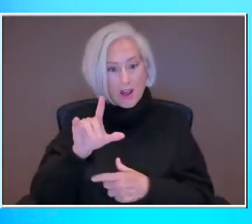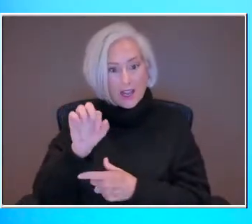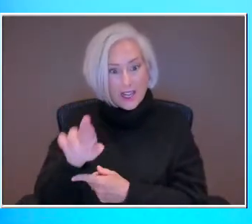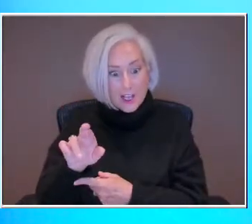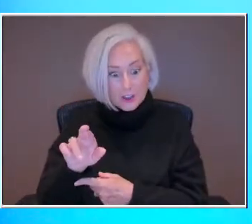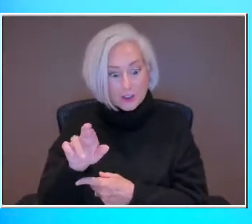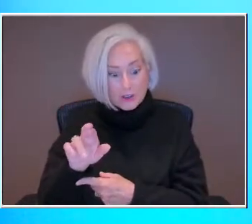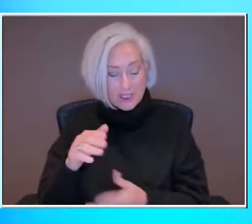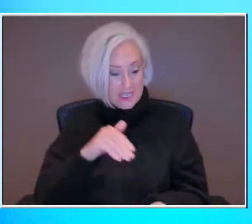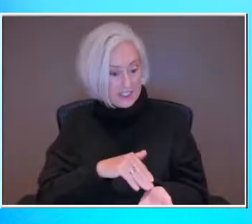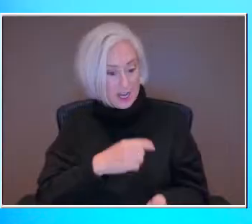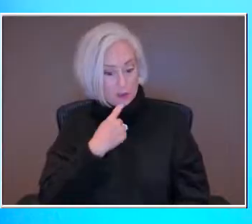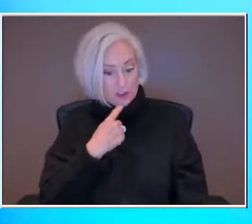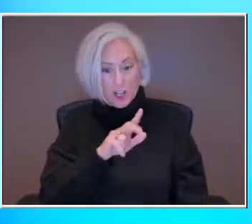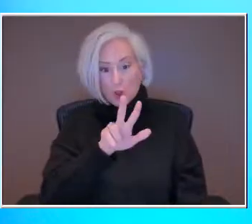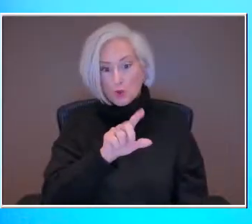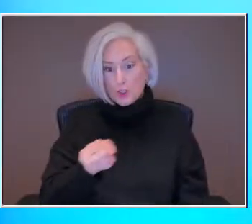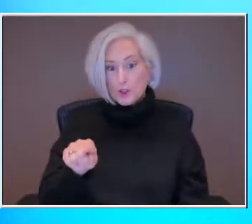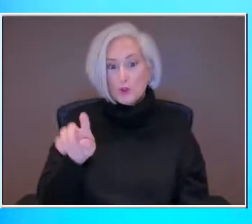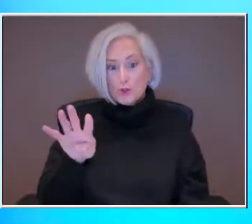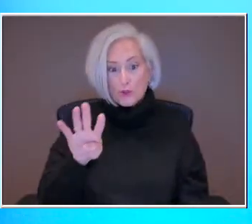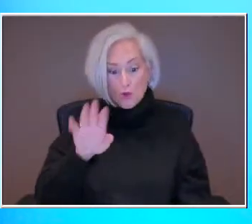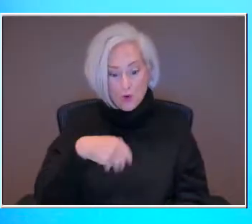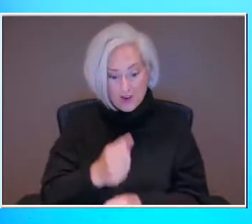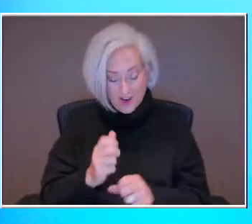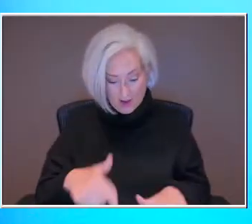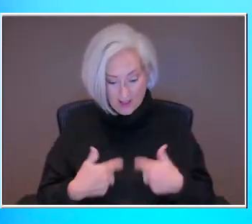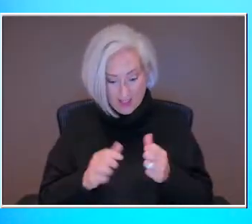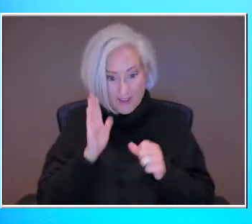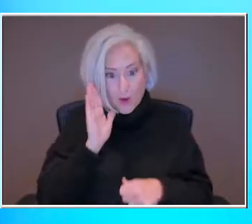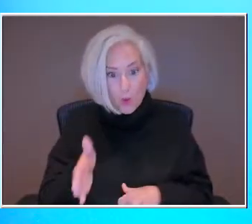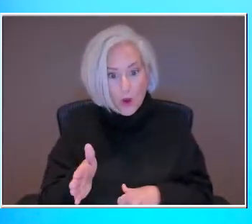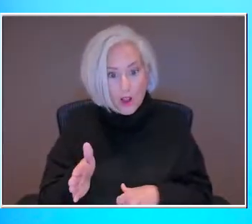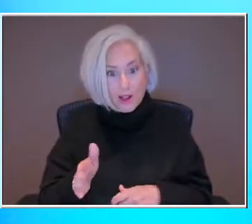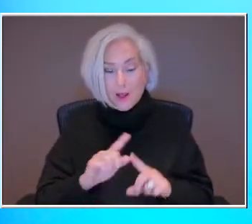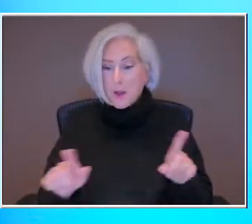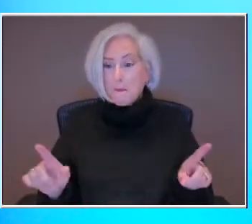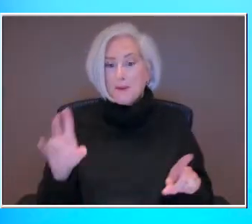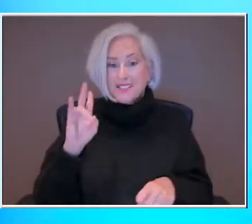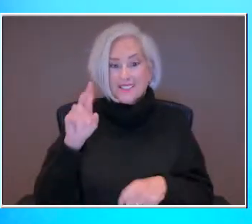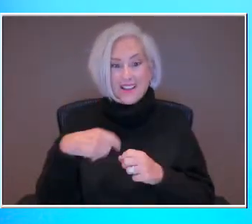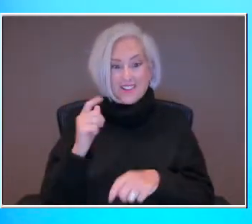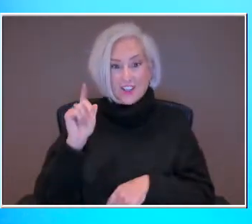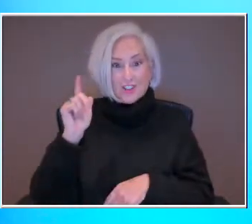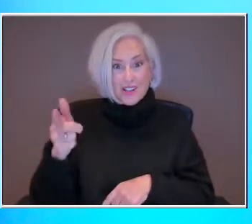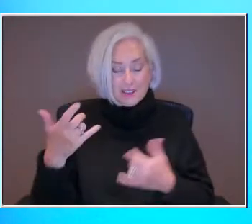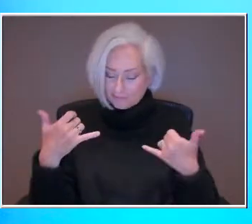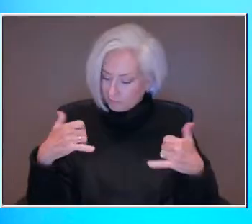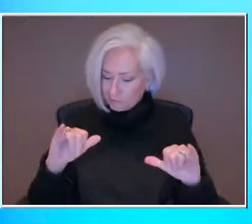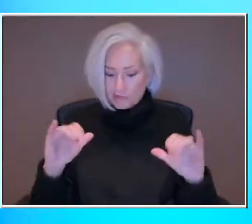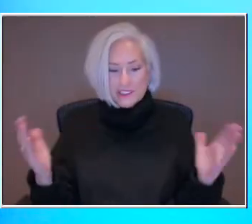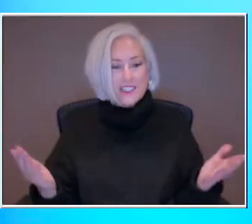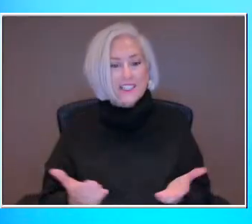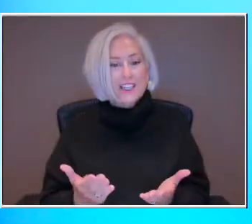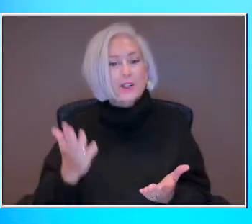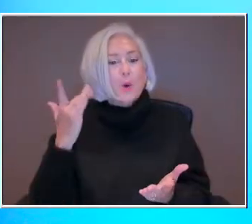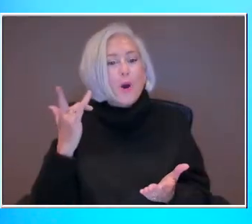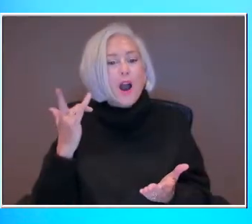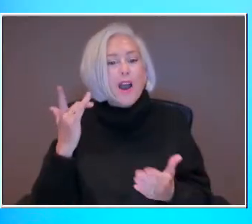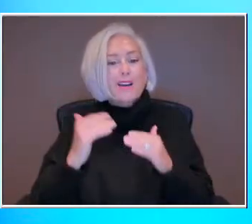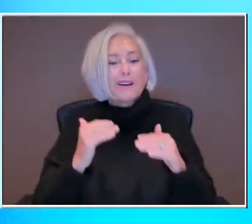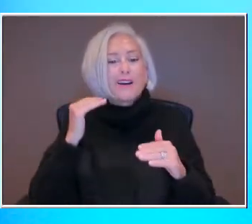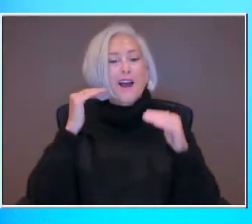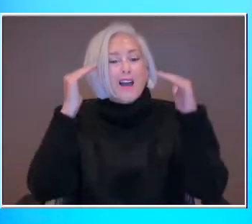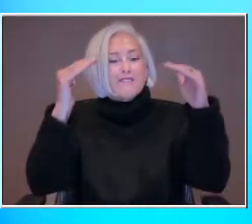7 years later, Jenny is still here, thanks to advanced testing, targeted therapy, and care at the University of